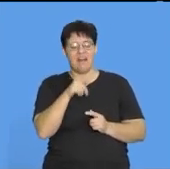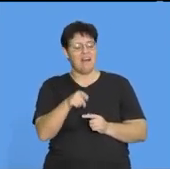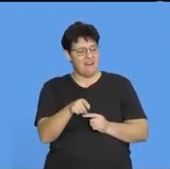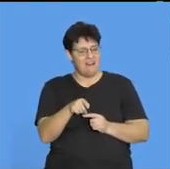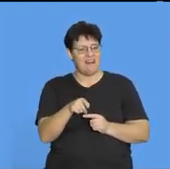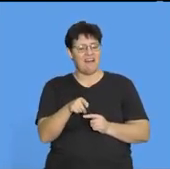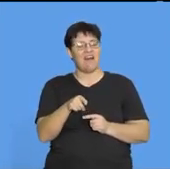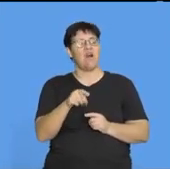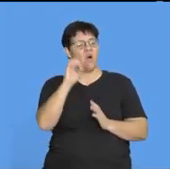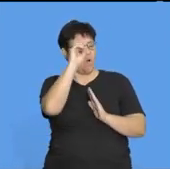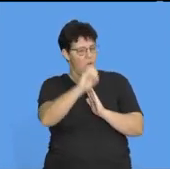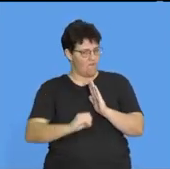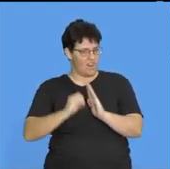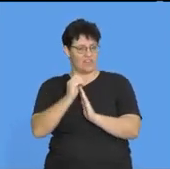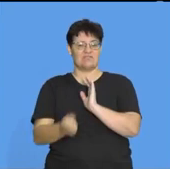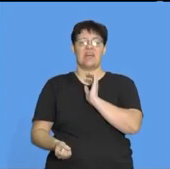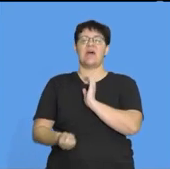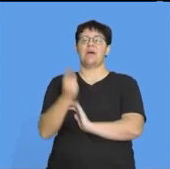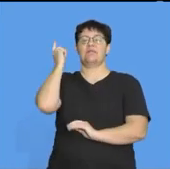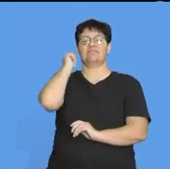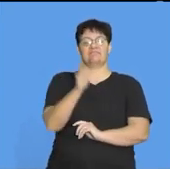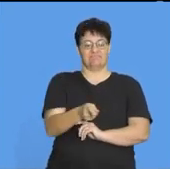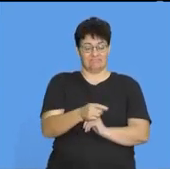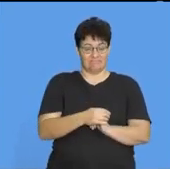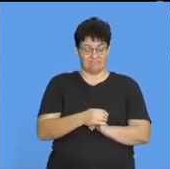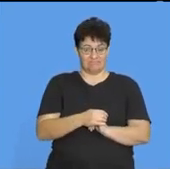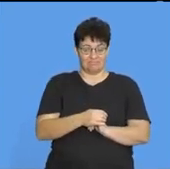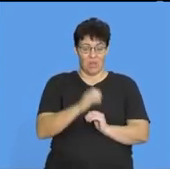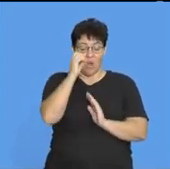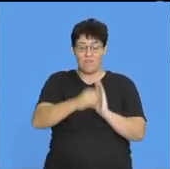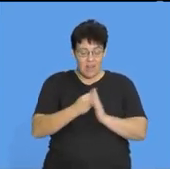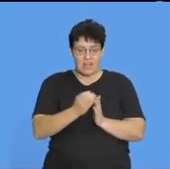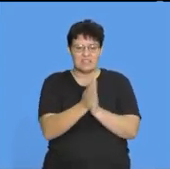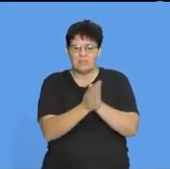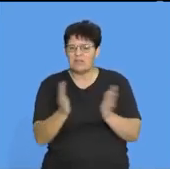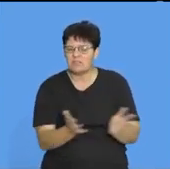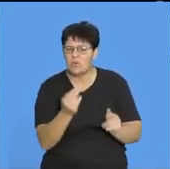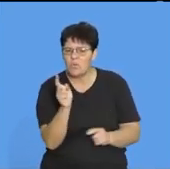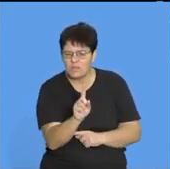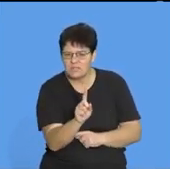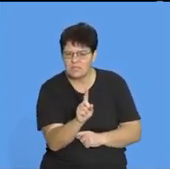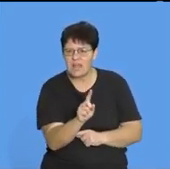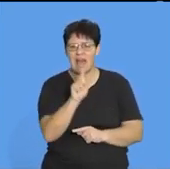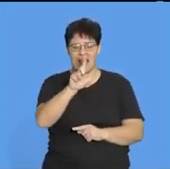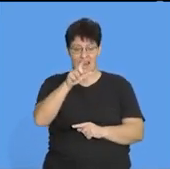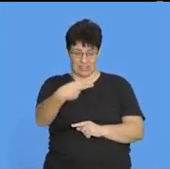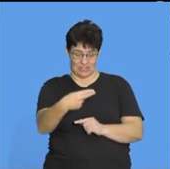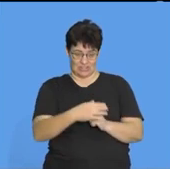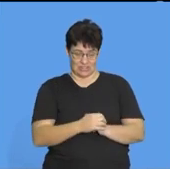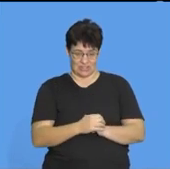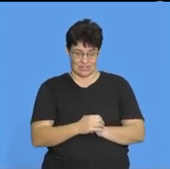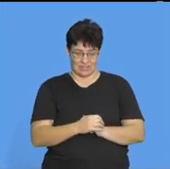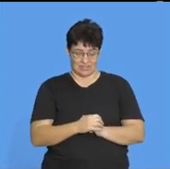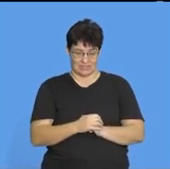occur. The process of ovulation is stimulated by a hormone called LH. So the pituitary